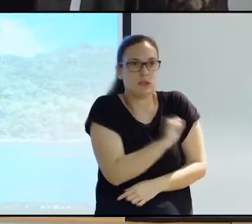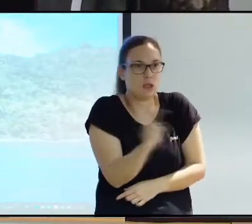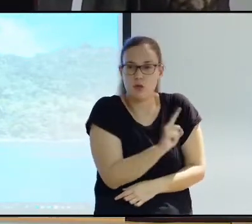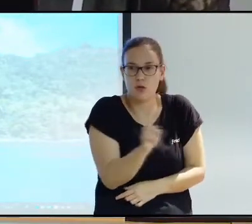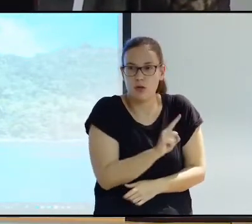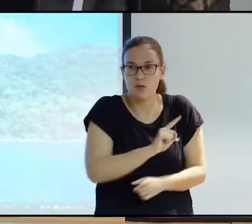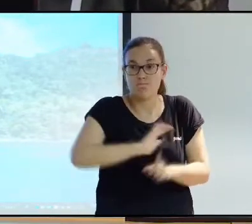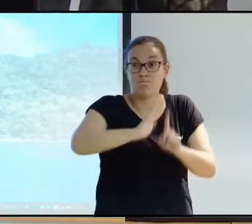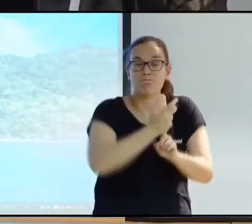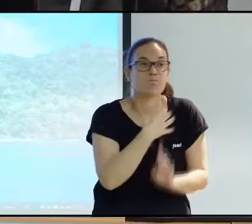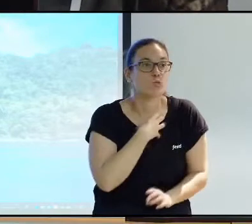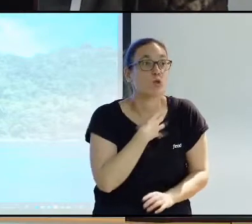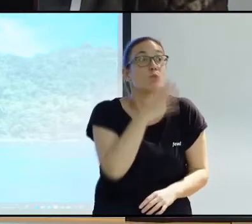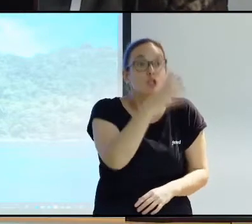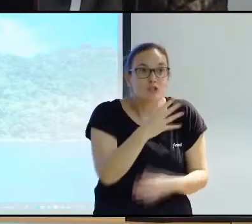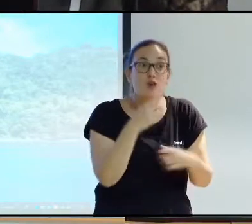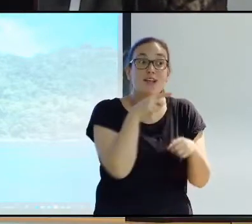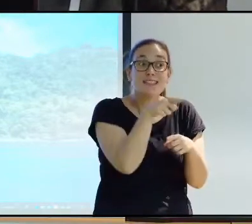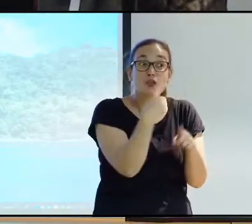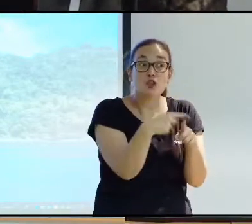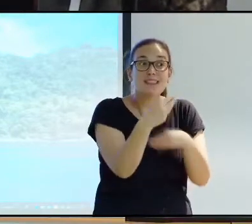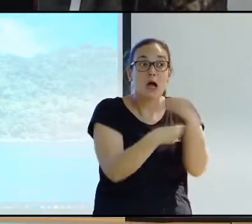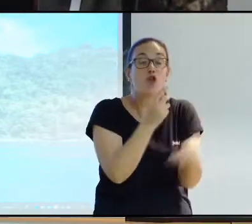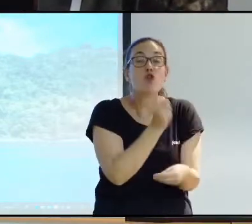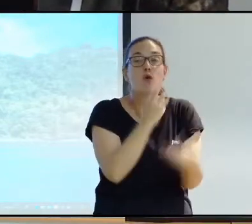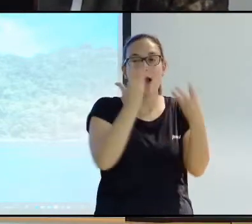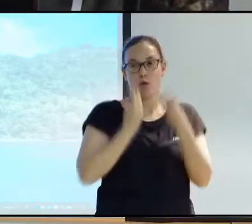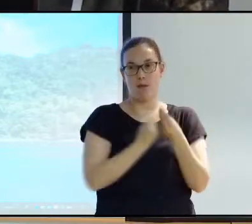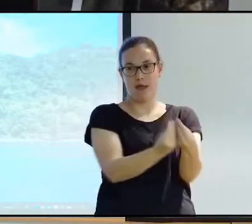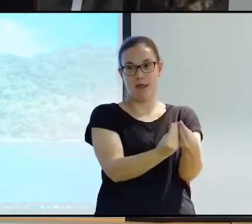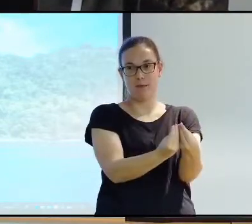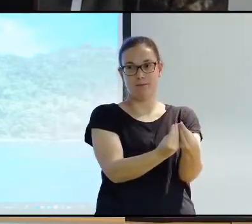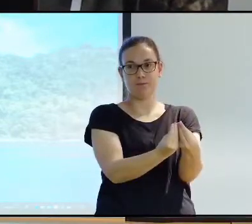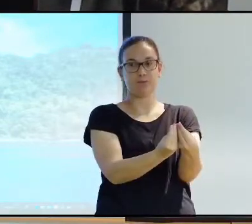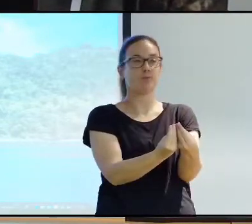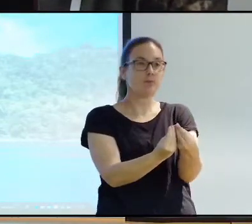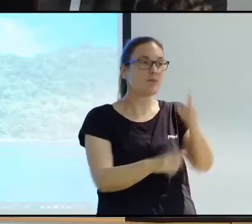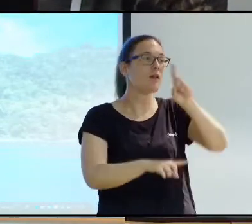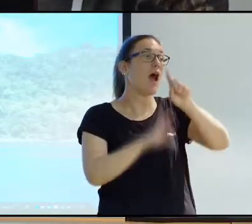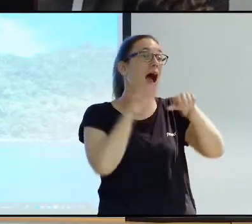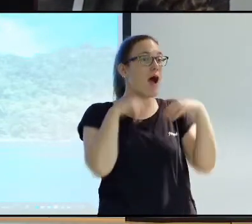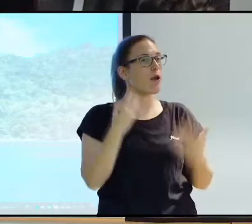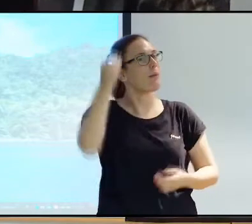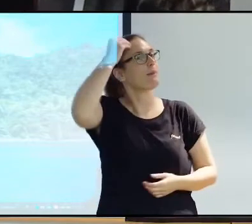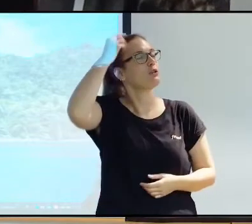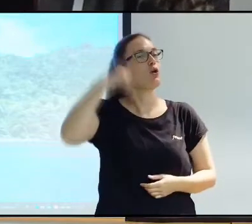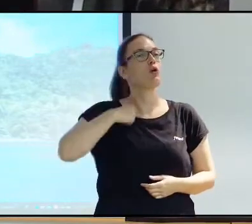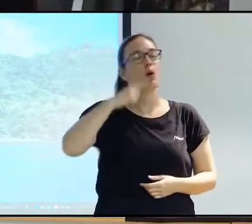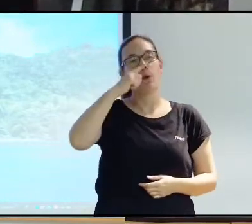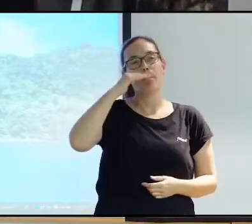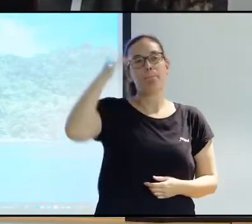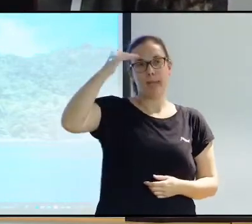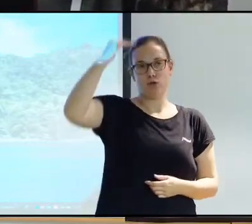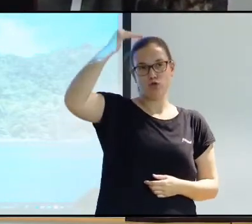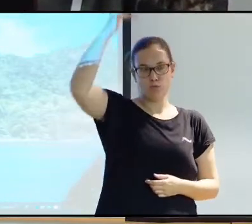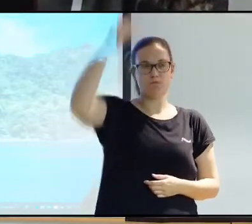to resolve this. This is why I always need to have somebody with me. And now I think, now that I'm getting older, I would like